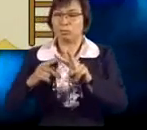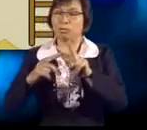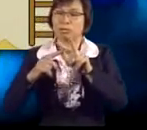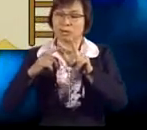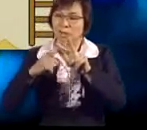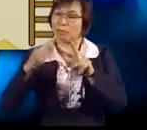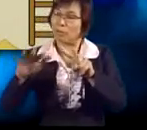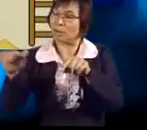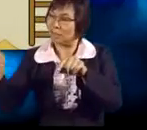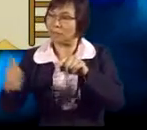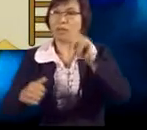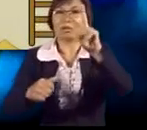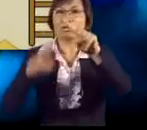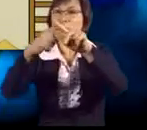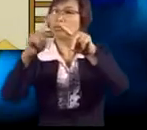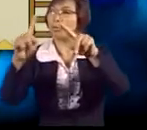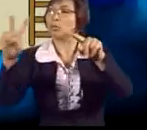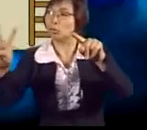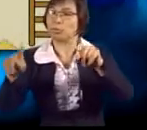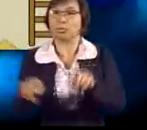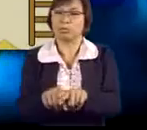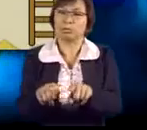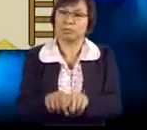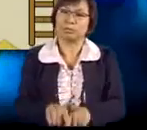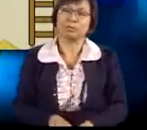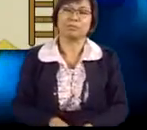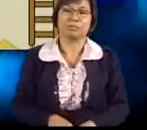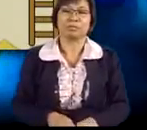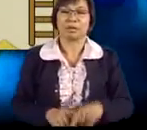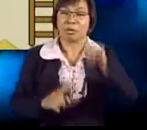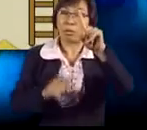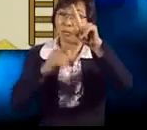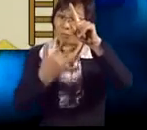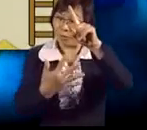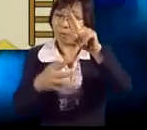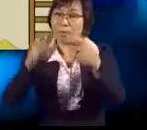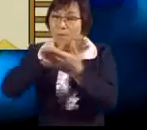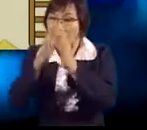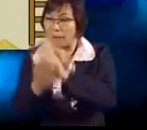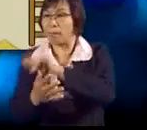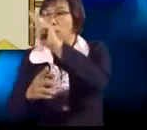2 times 5 is 10 and 2 times 1 is 2.